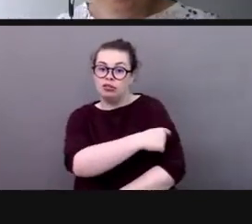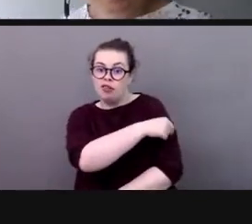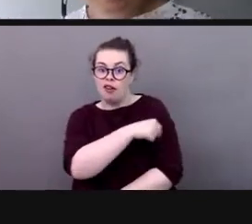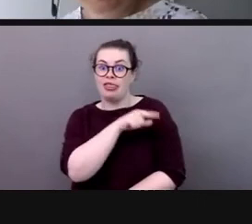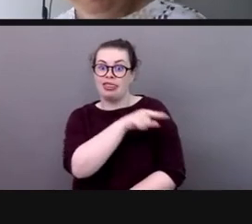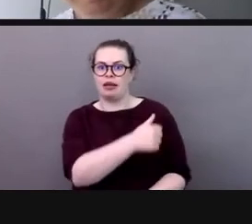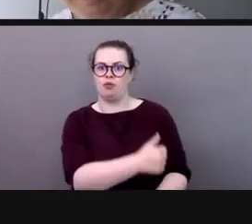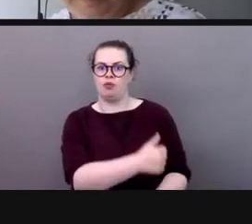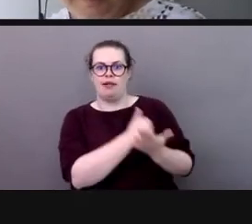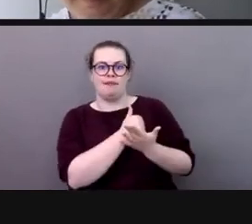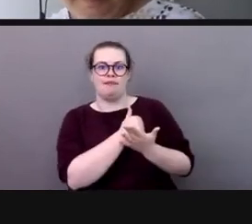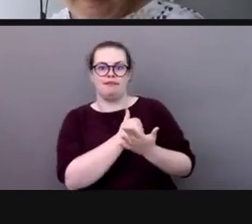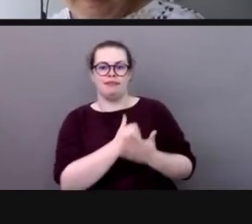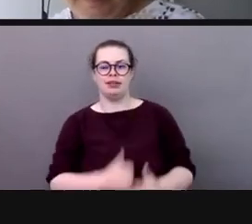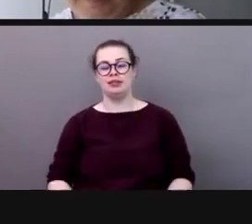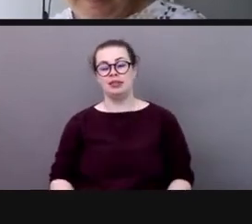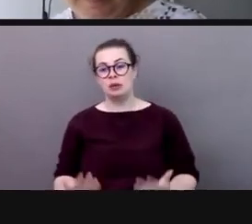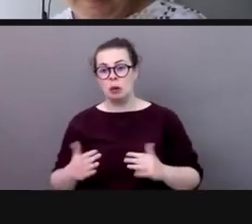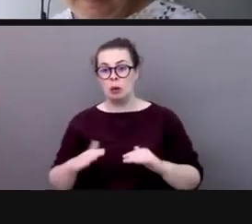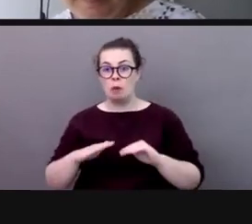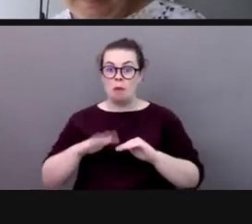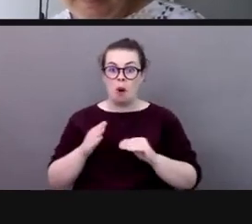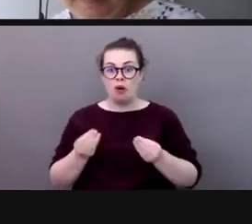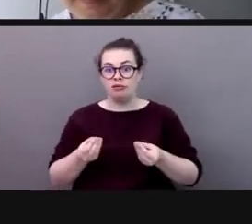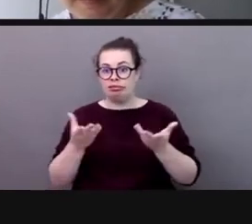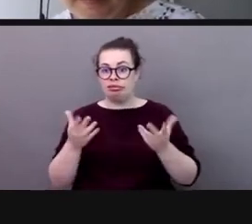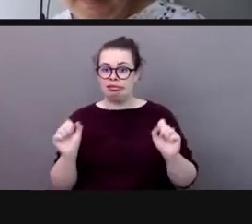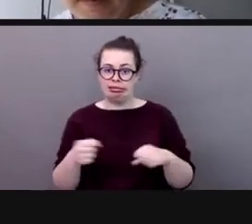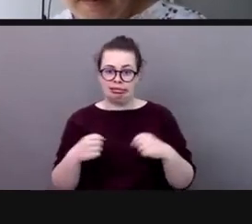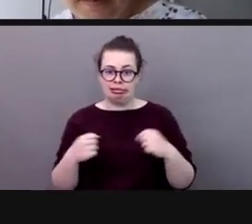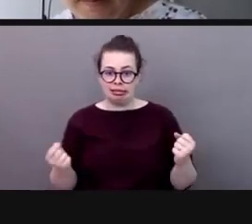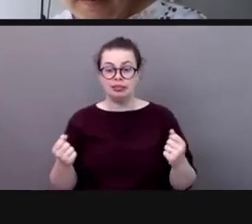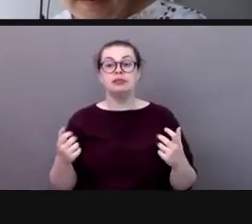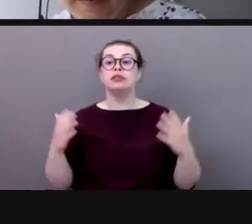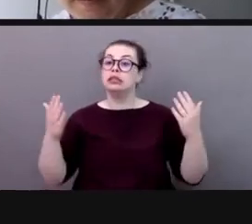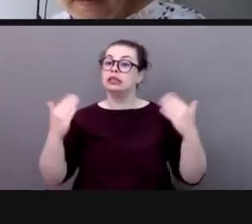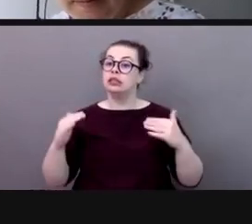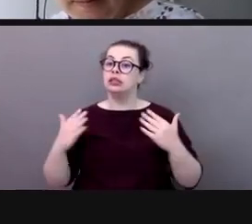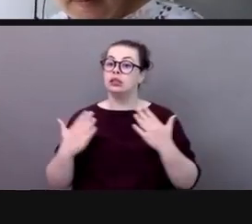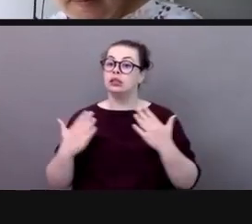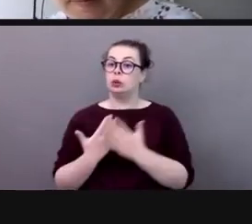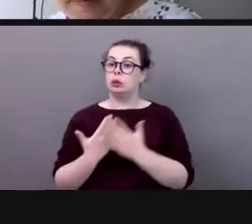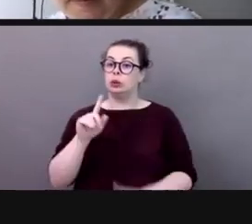So I'm afraid not much more on that. There's a new question.